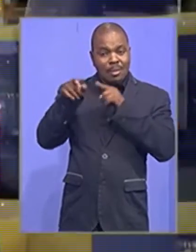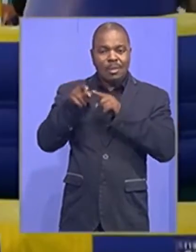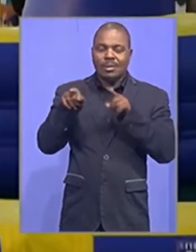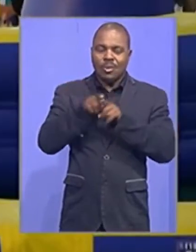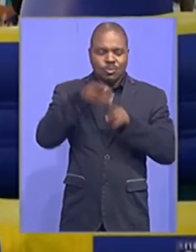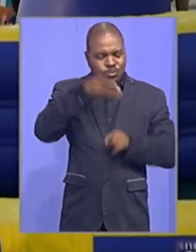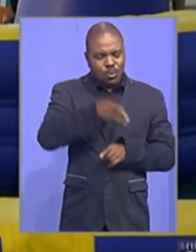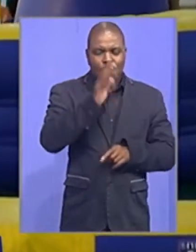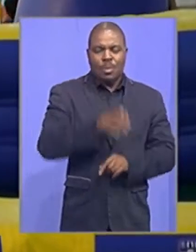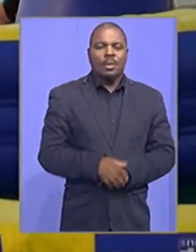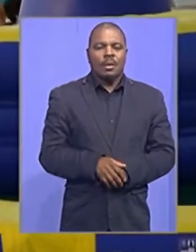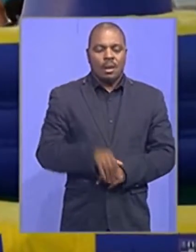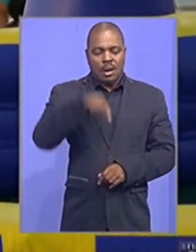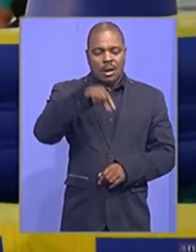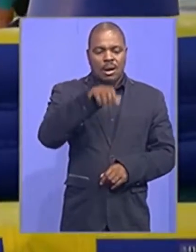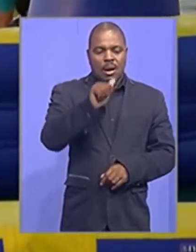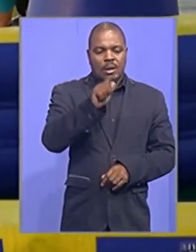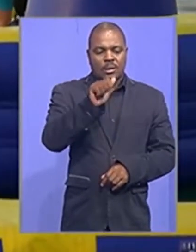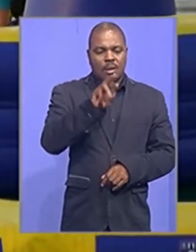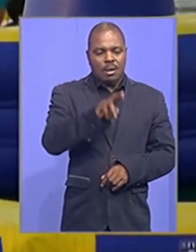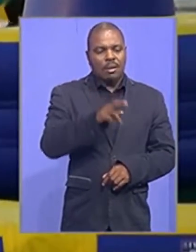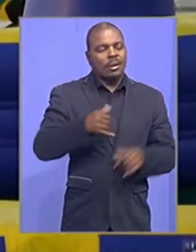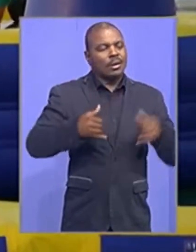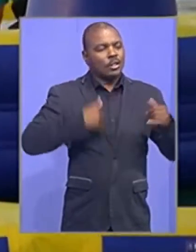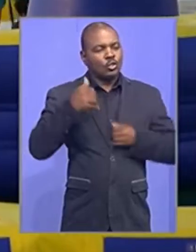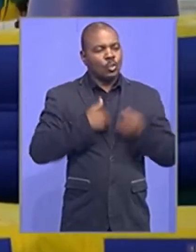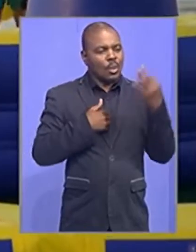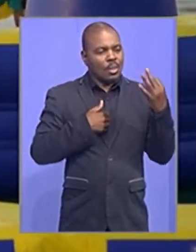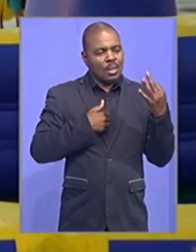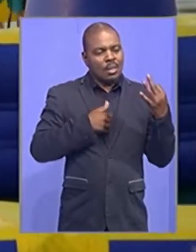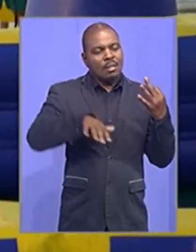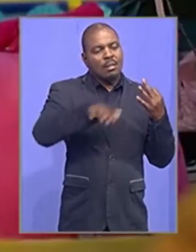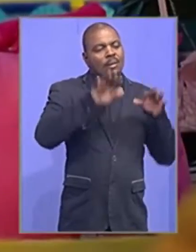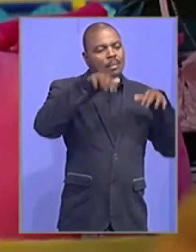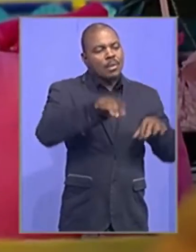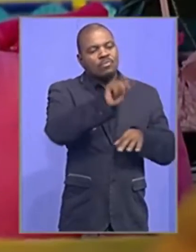here. Qatar e se butse dibaka tsa boithabiso tse 3 pela lewatle ho